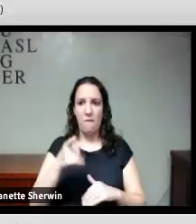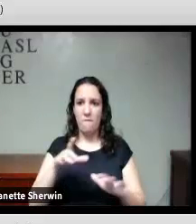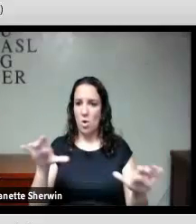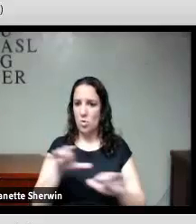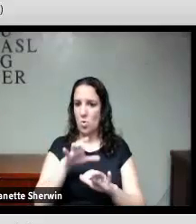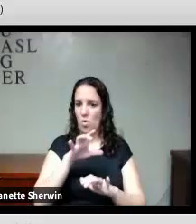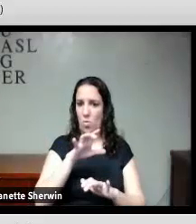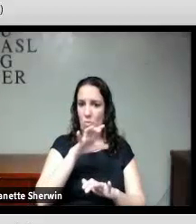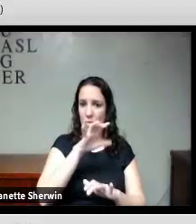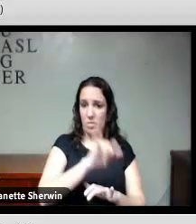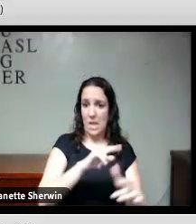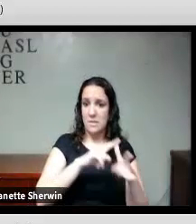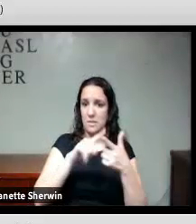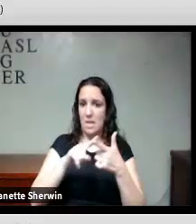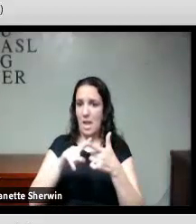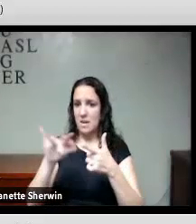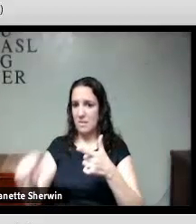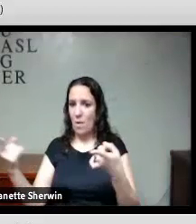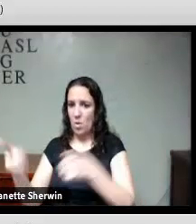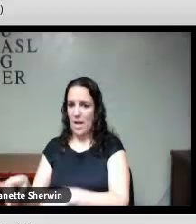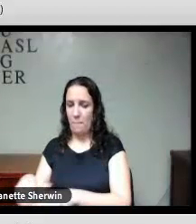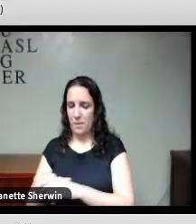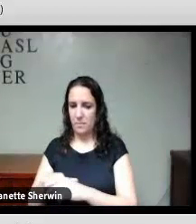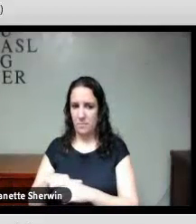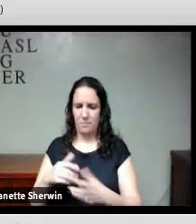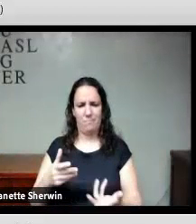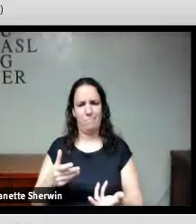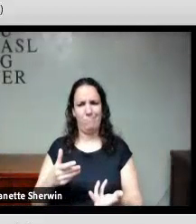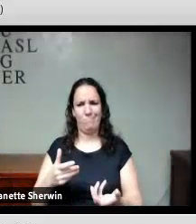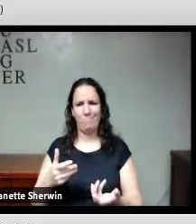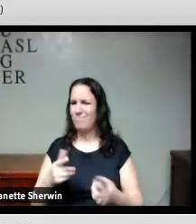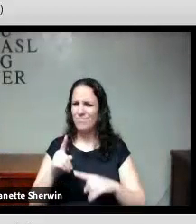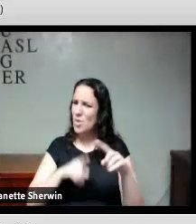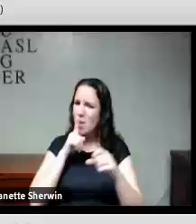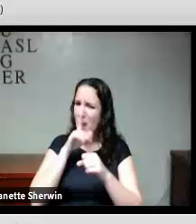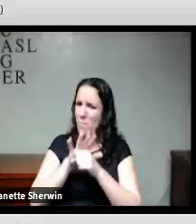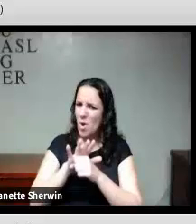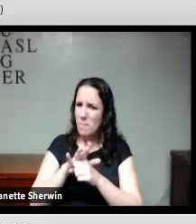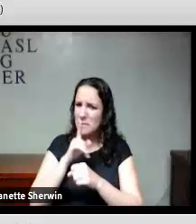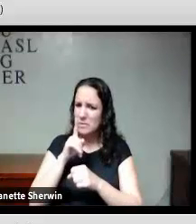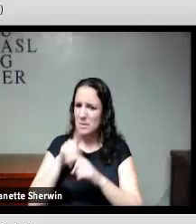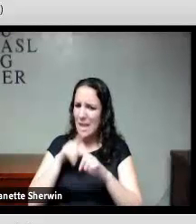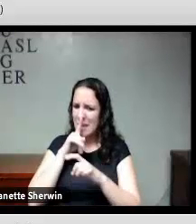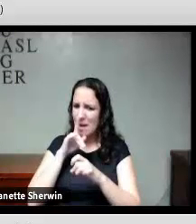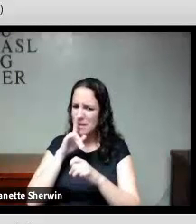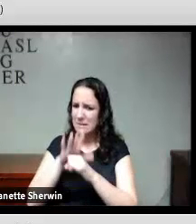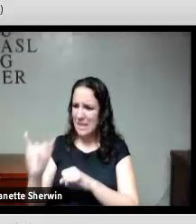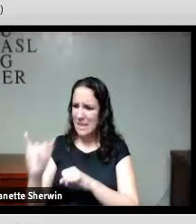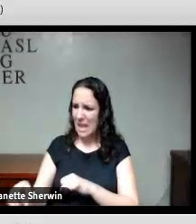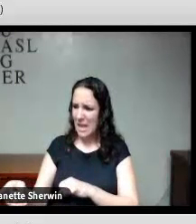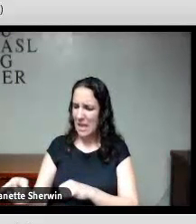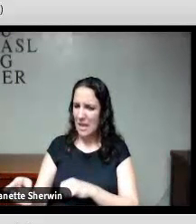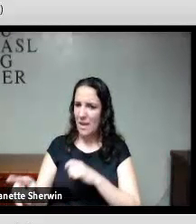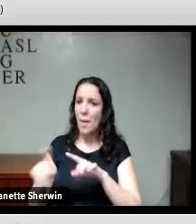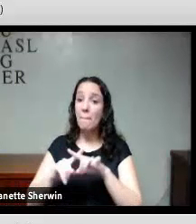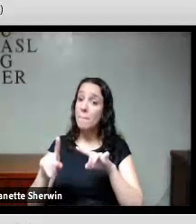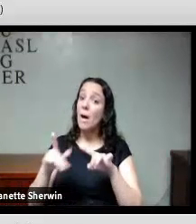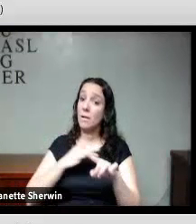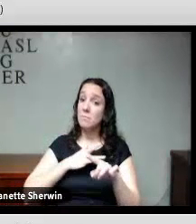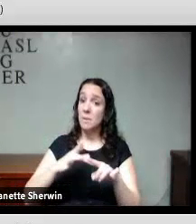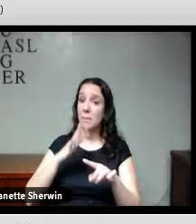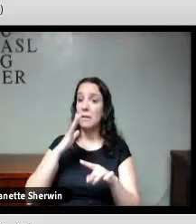will promise you is the more you practice these things, the more likely it is you're going to have a positive experience. I can't promise you it